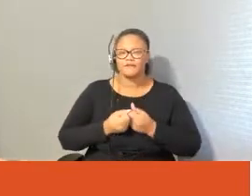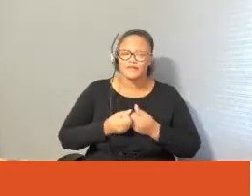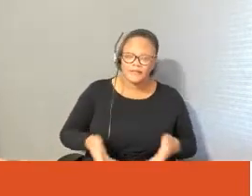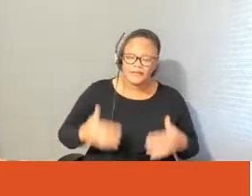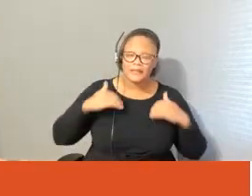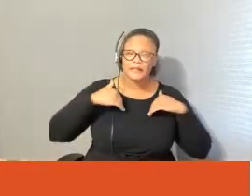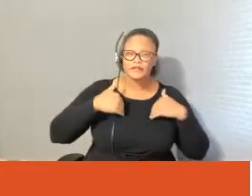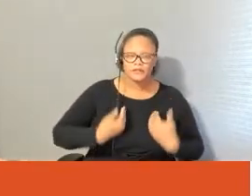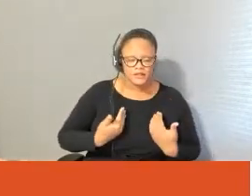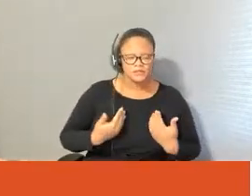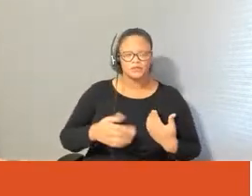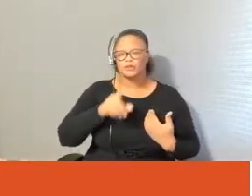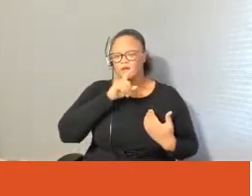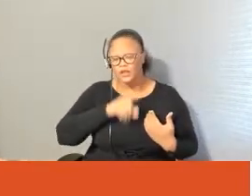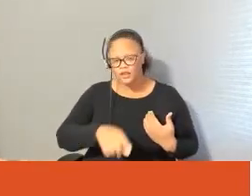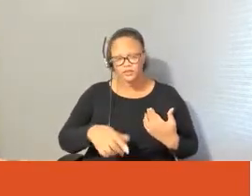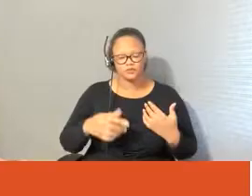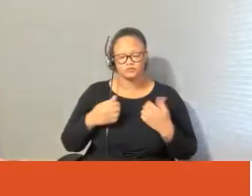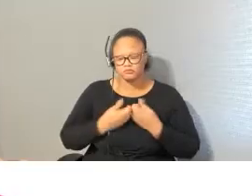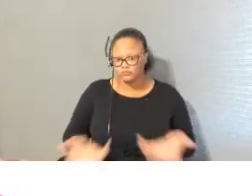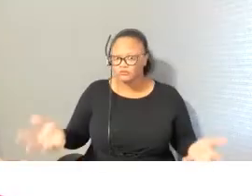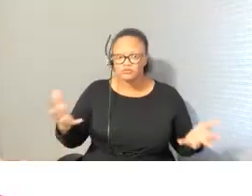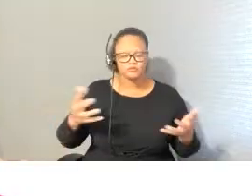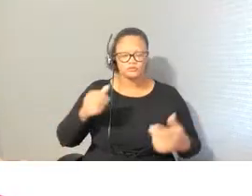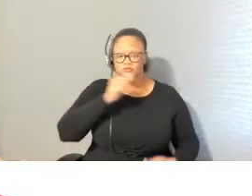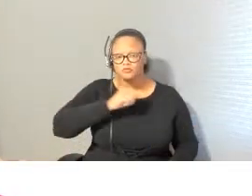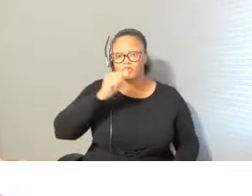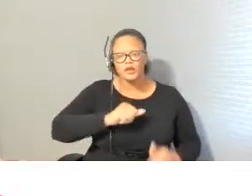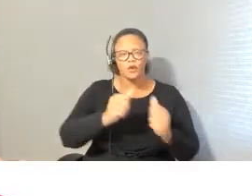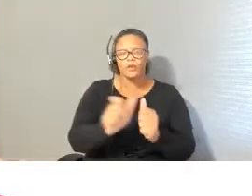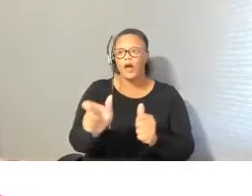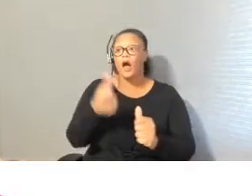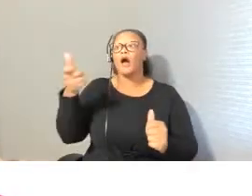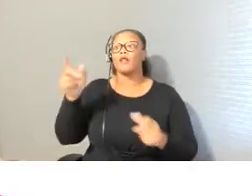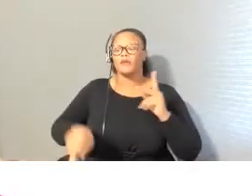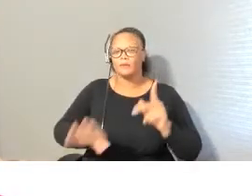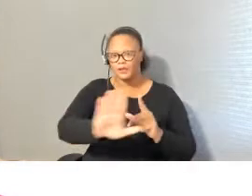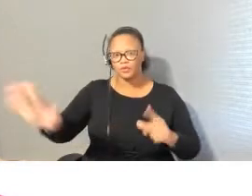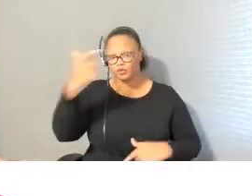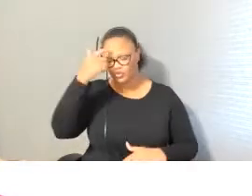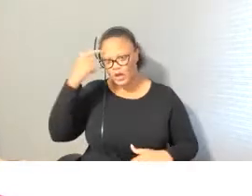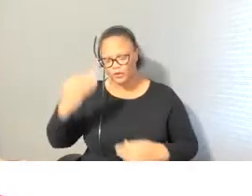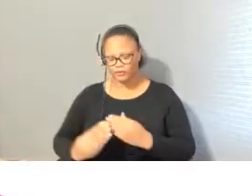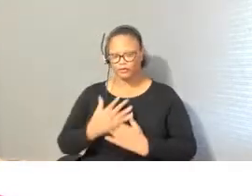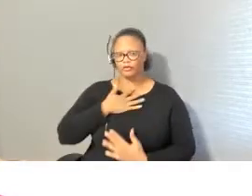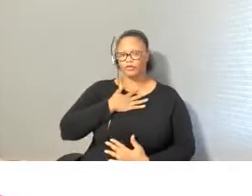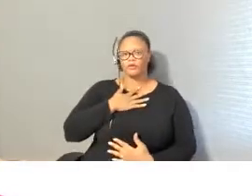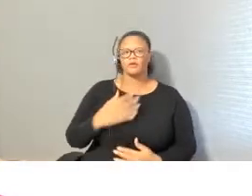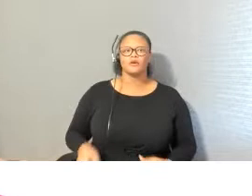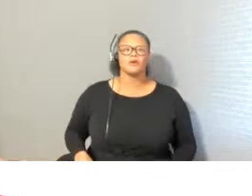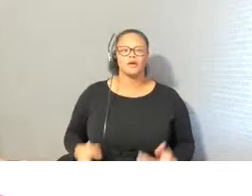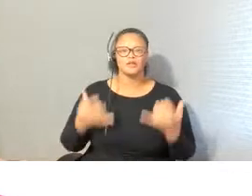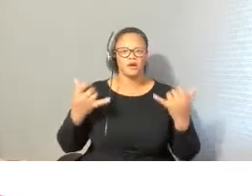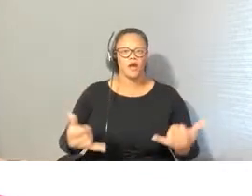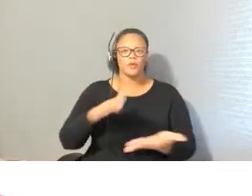down because of constantly dealing with other people's trauma. And so trauma now is a school